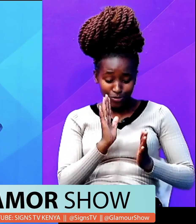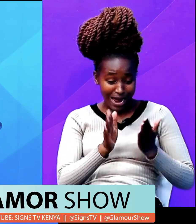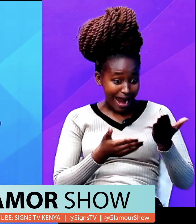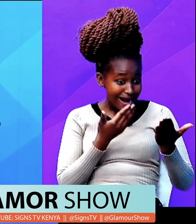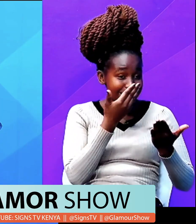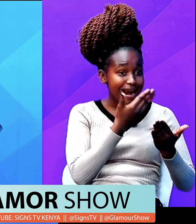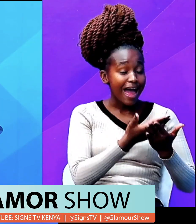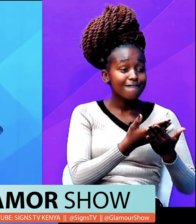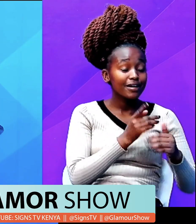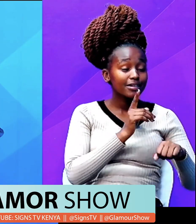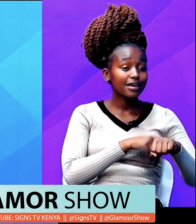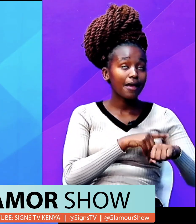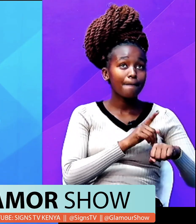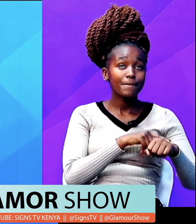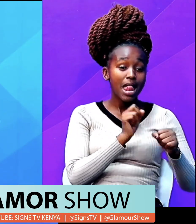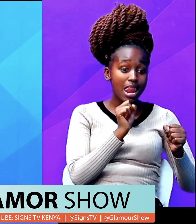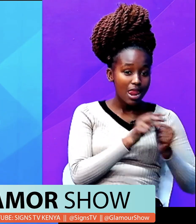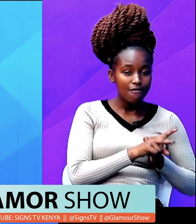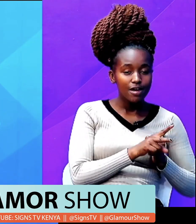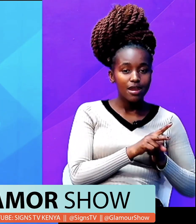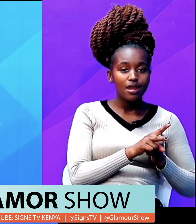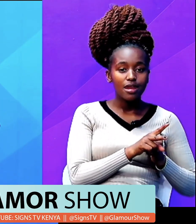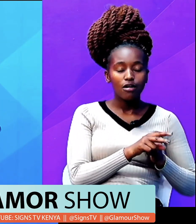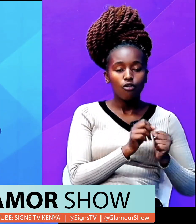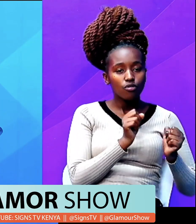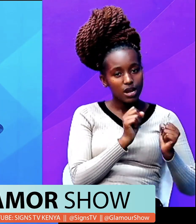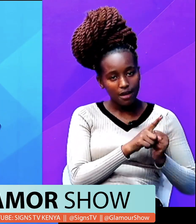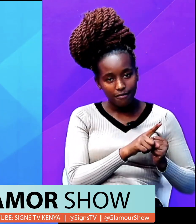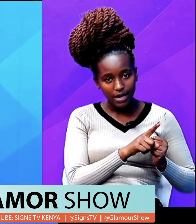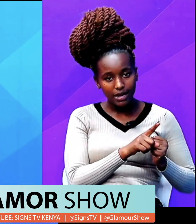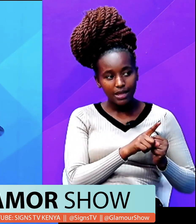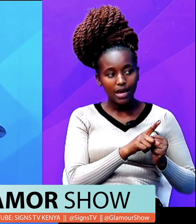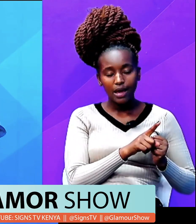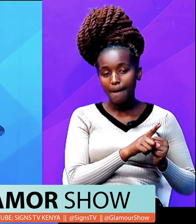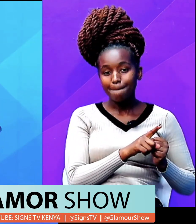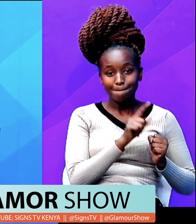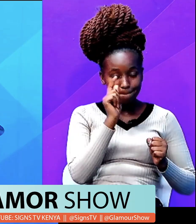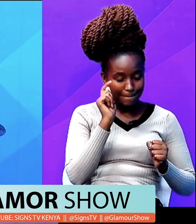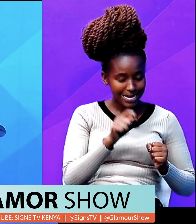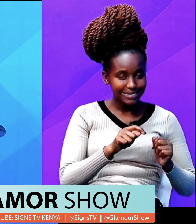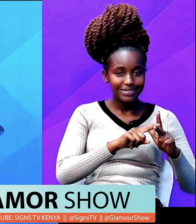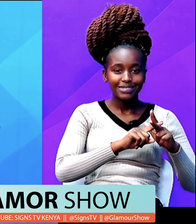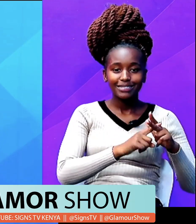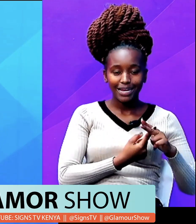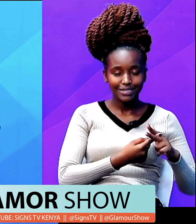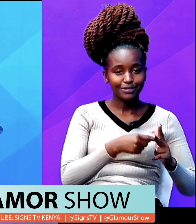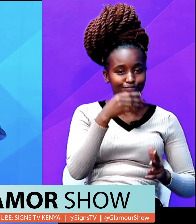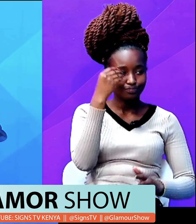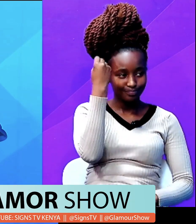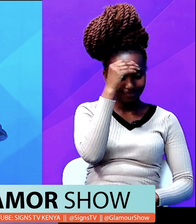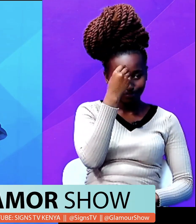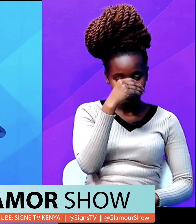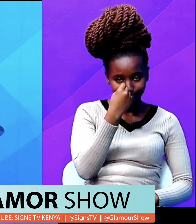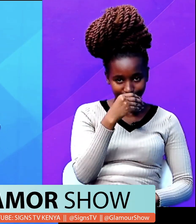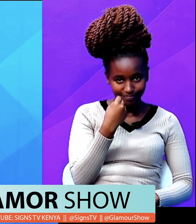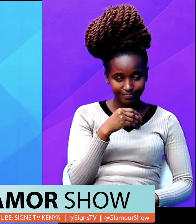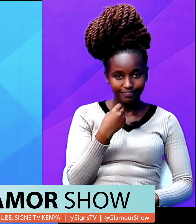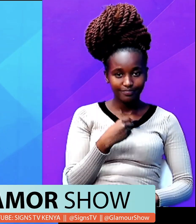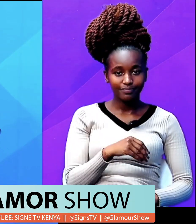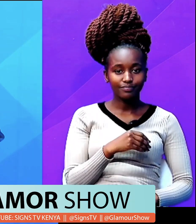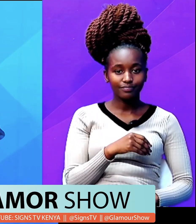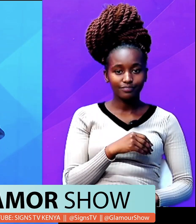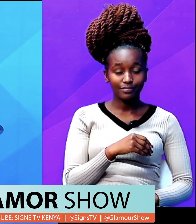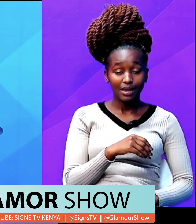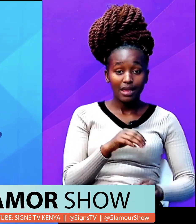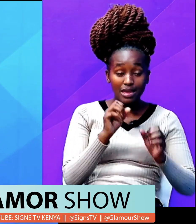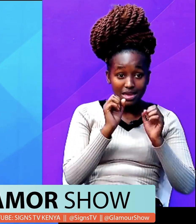client comes in at 11 a.m., of course you're not going to like have many clients. If your